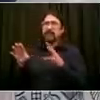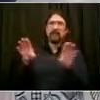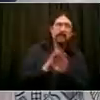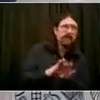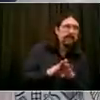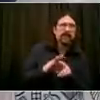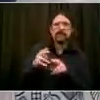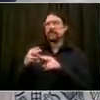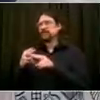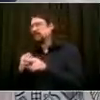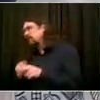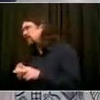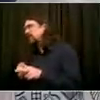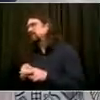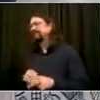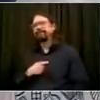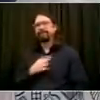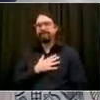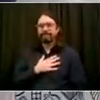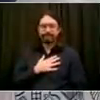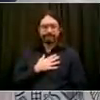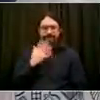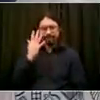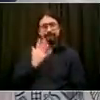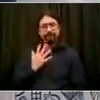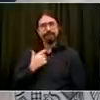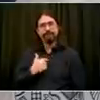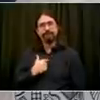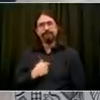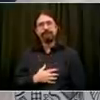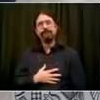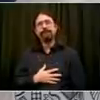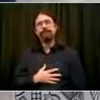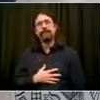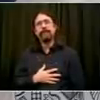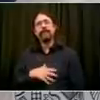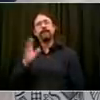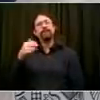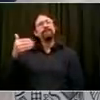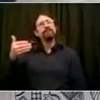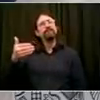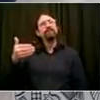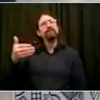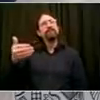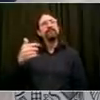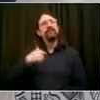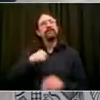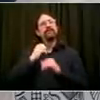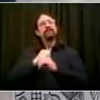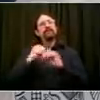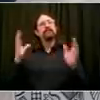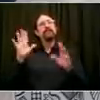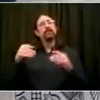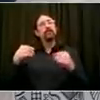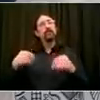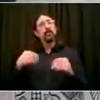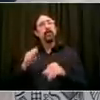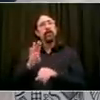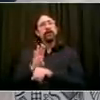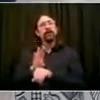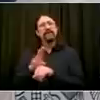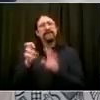put their whole life into. I don't want to see this happen to them, but the facts, the science, the data are just screaming at